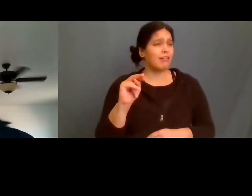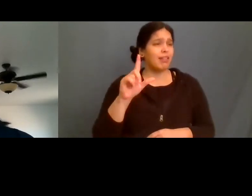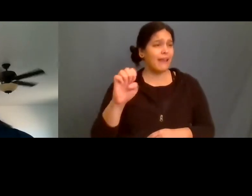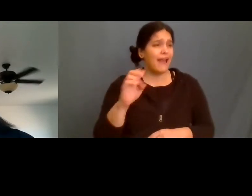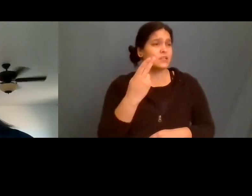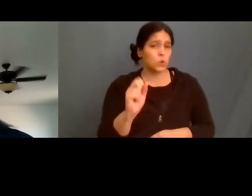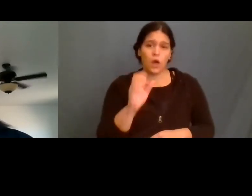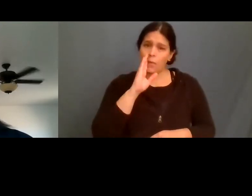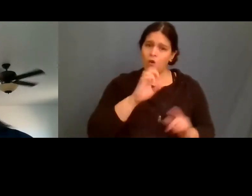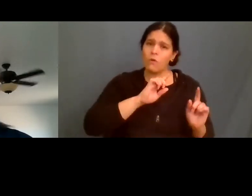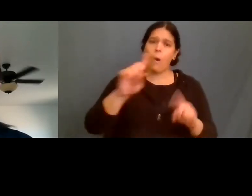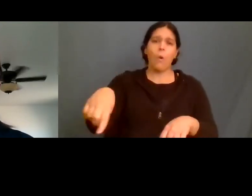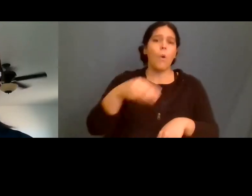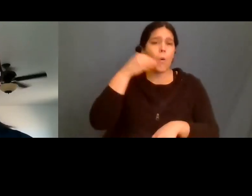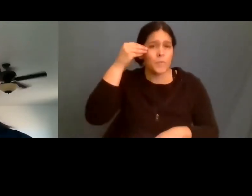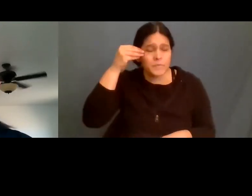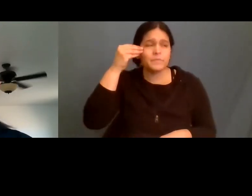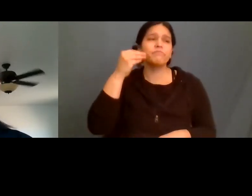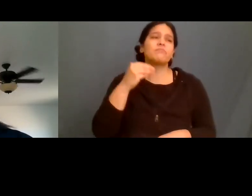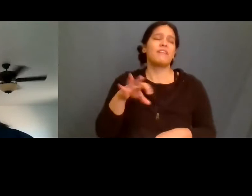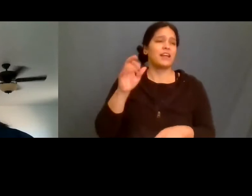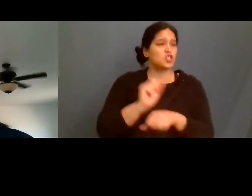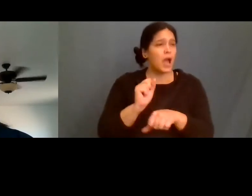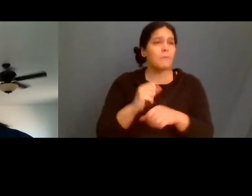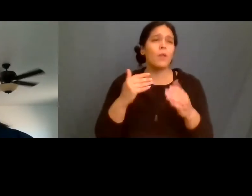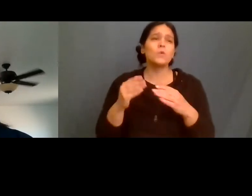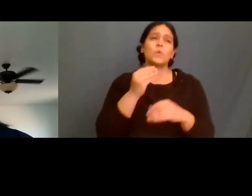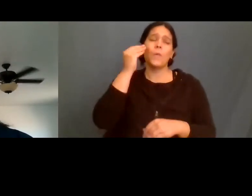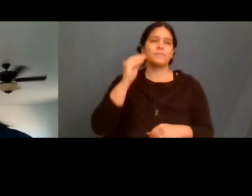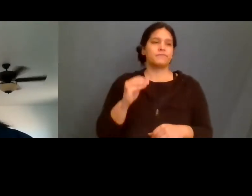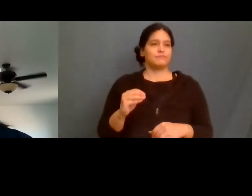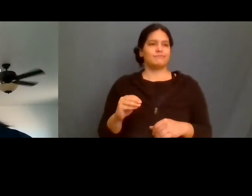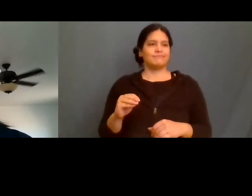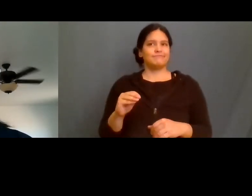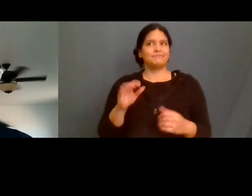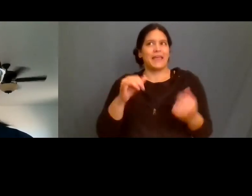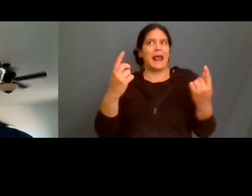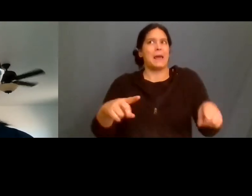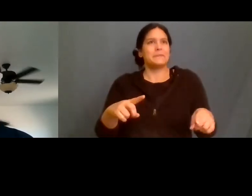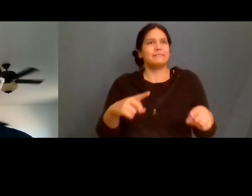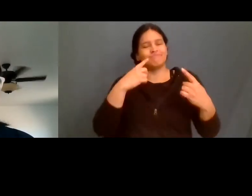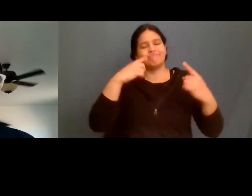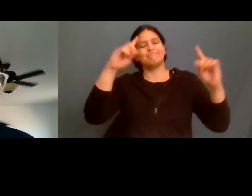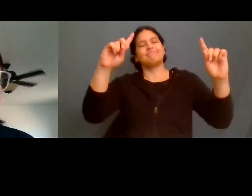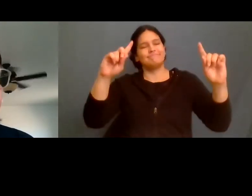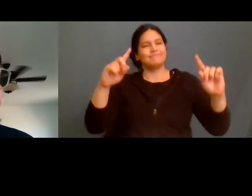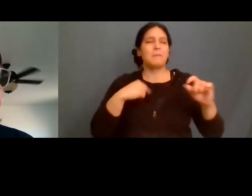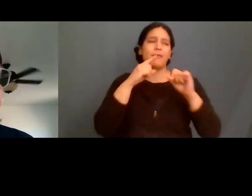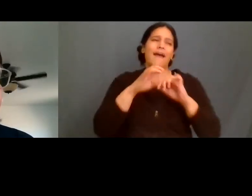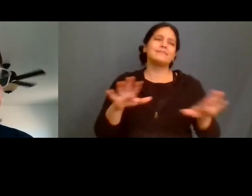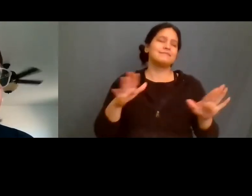a job close to home, you know. And that happened. So in that way, I'm very blessed. Little did I know